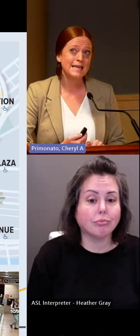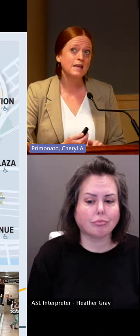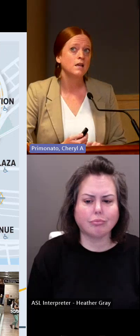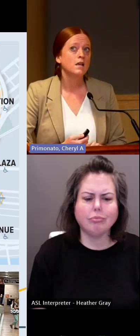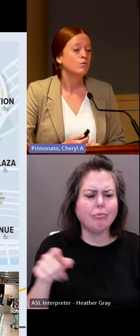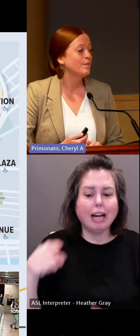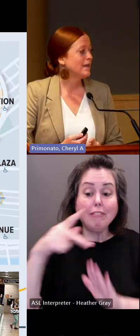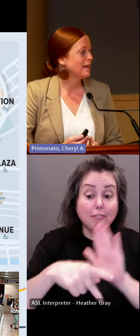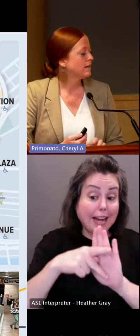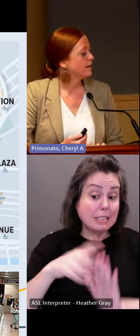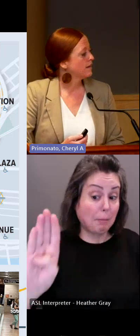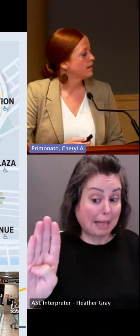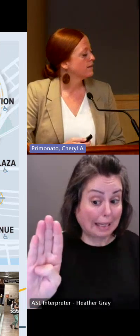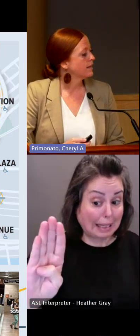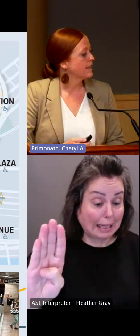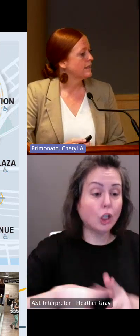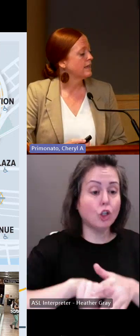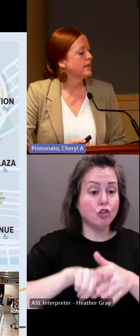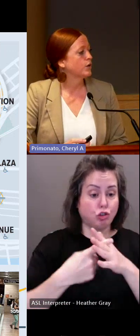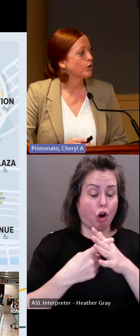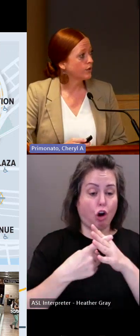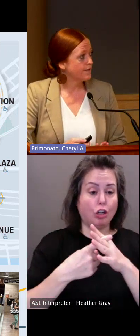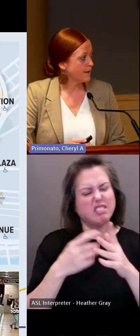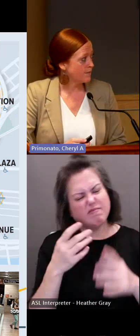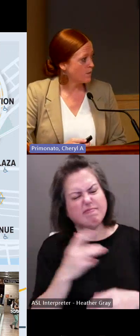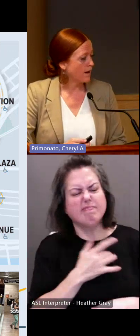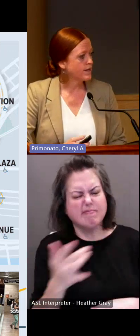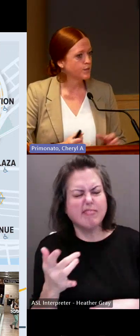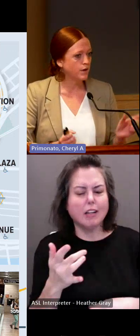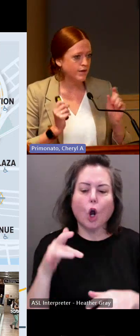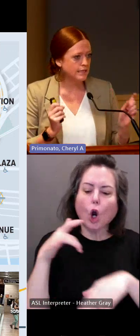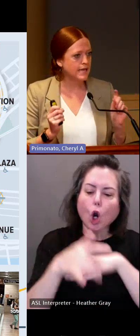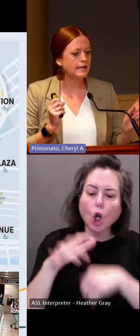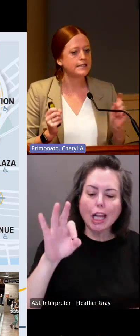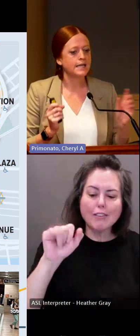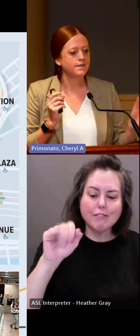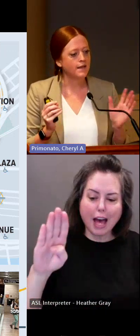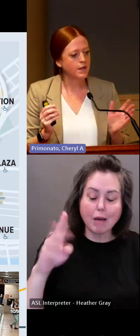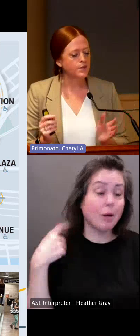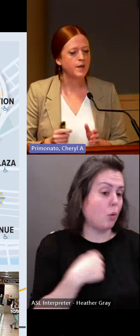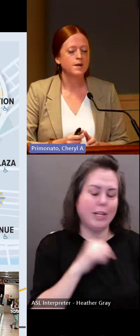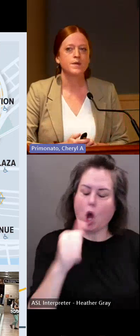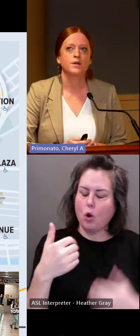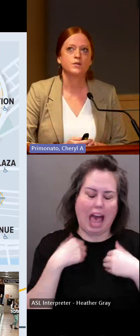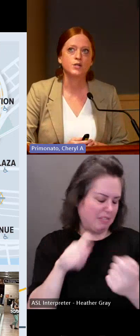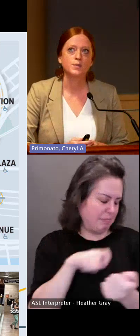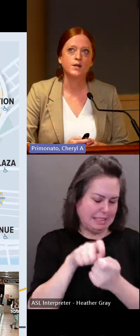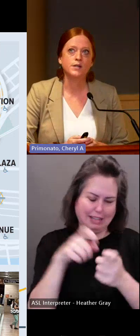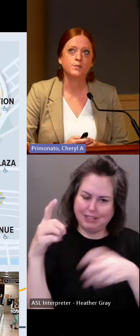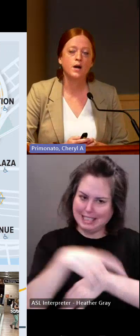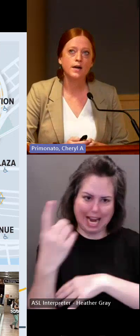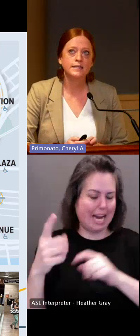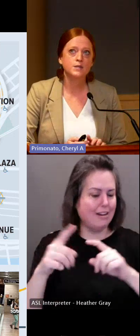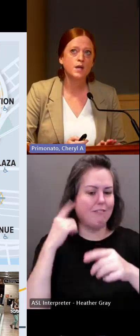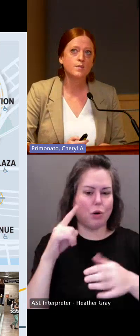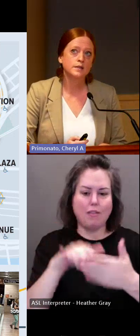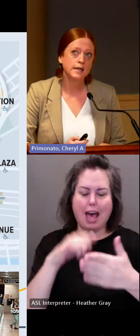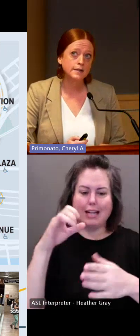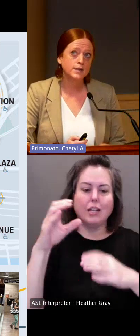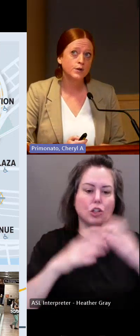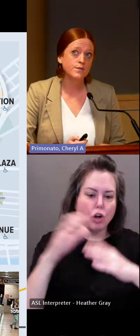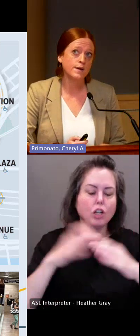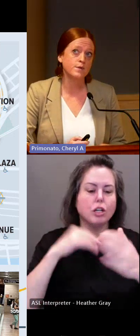Phase B will begin likely in early February. So we don't have an exact date of that. That will depend on the construction project progress as we